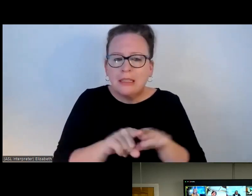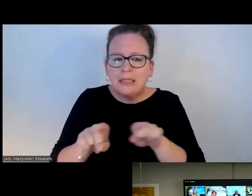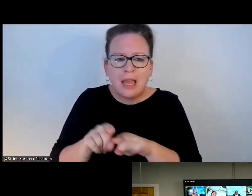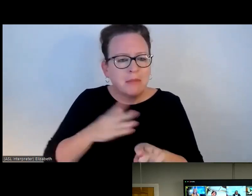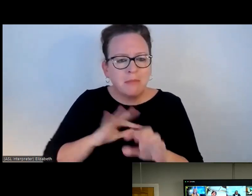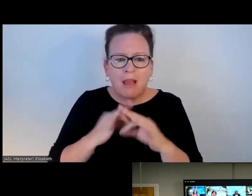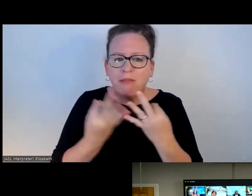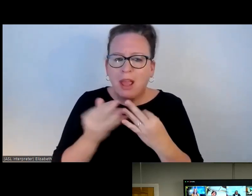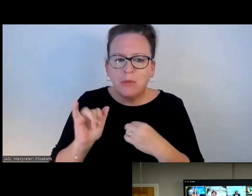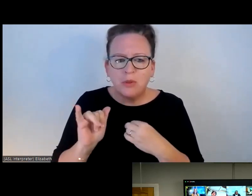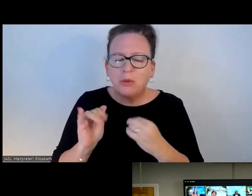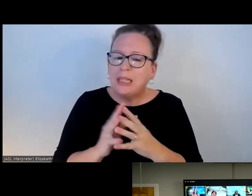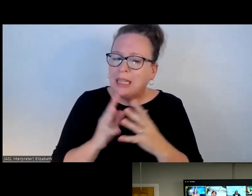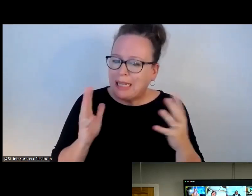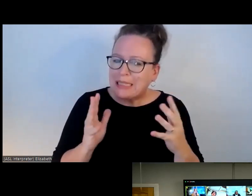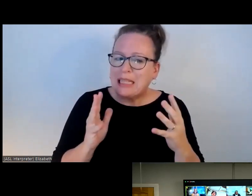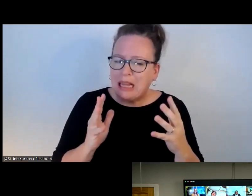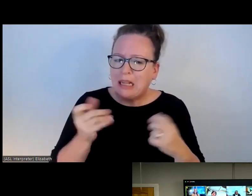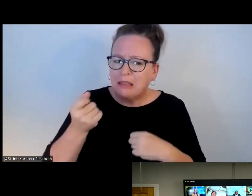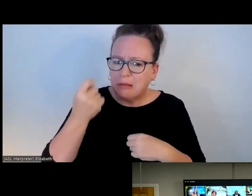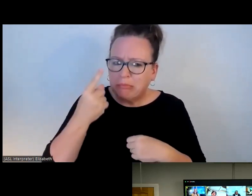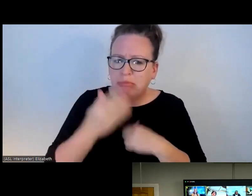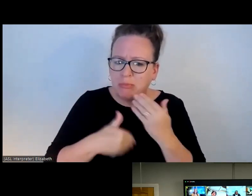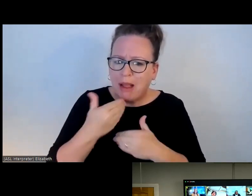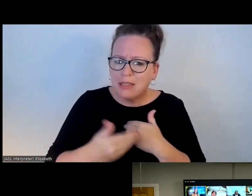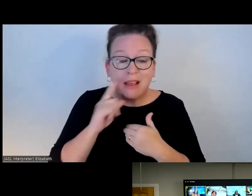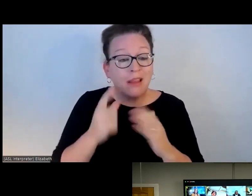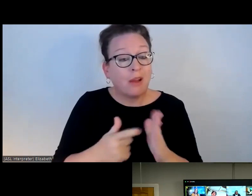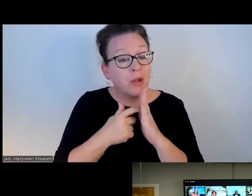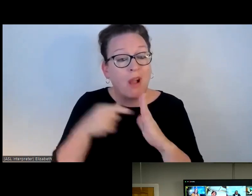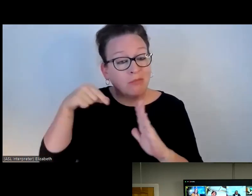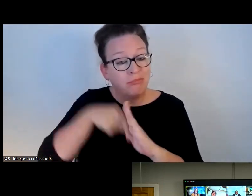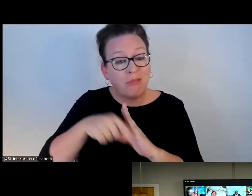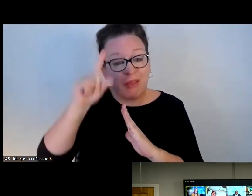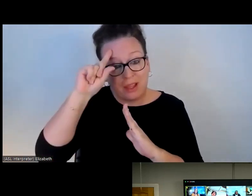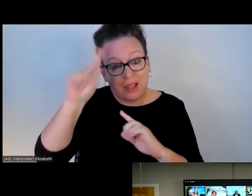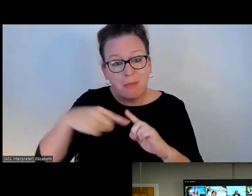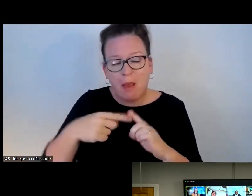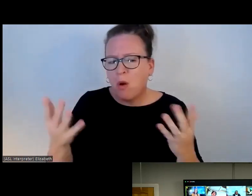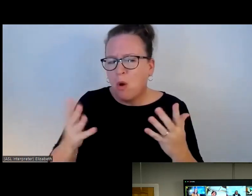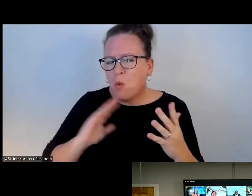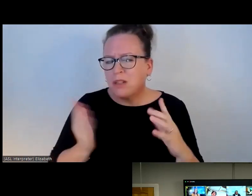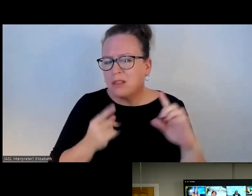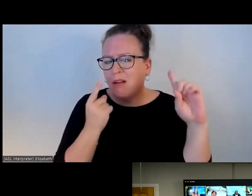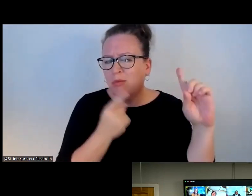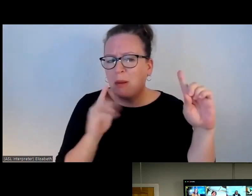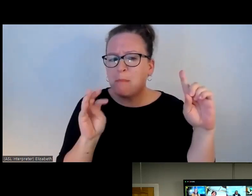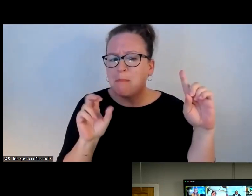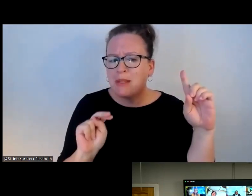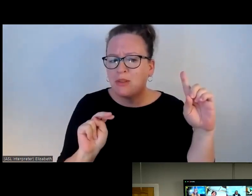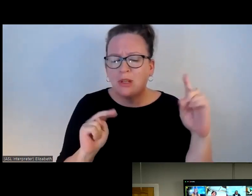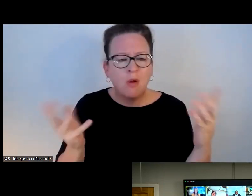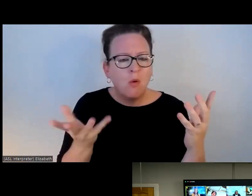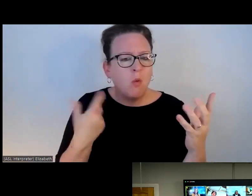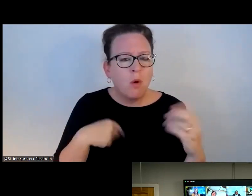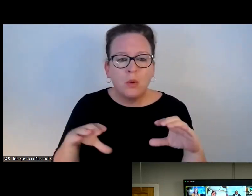it's a lot to process. So I think we really do have a lot of thinking to do as far as, you know, what is our mission? What are we doing? And